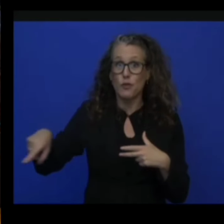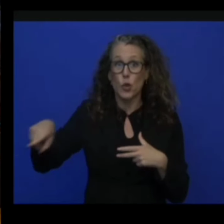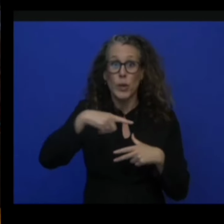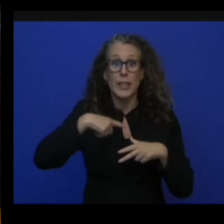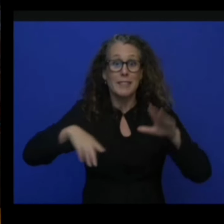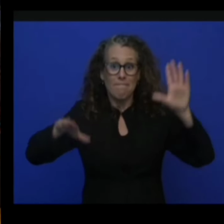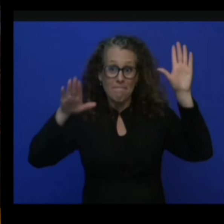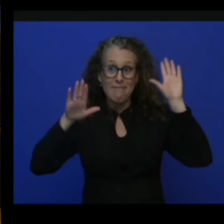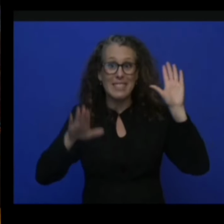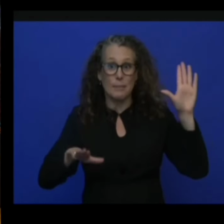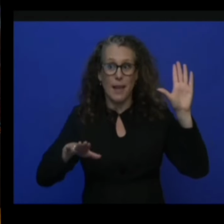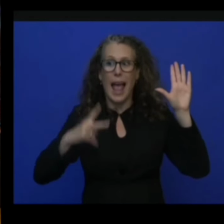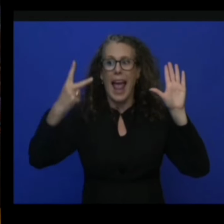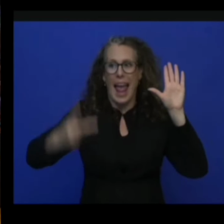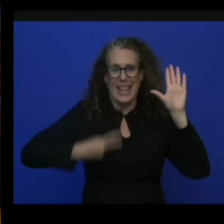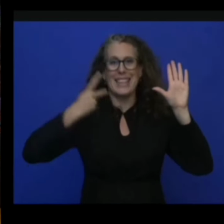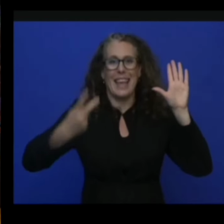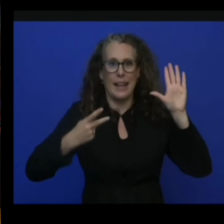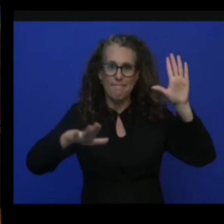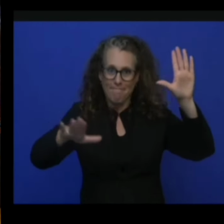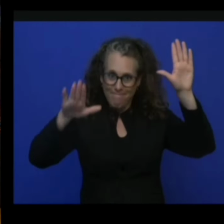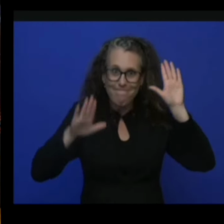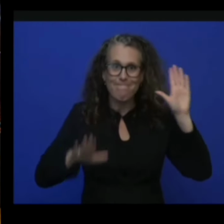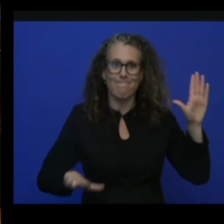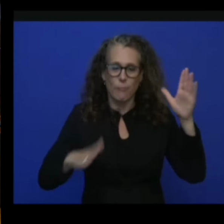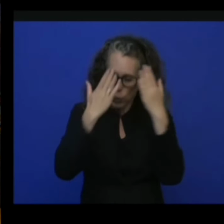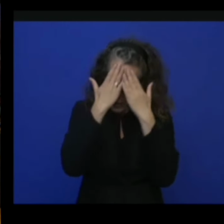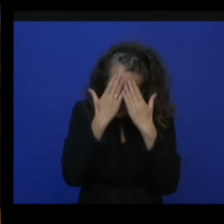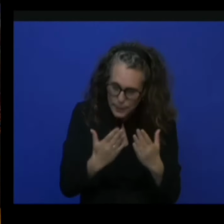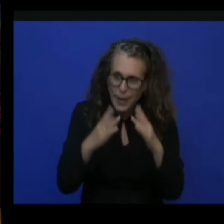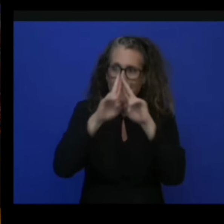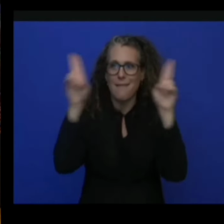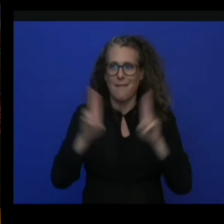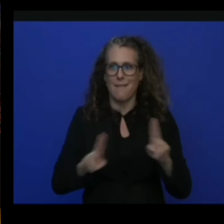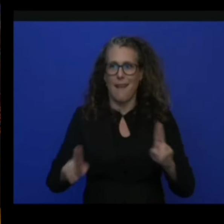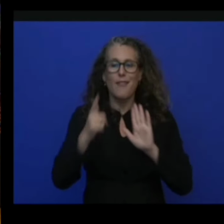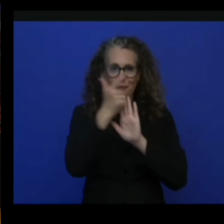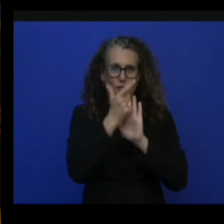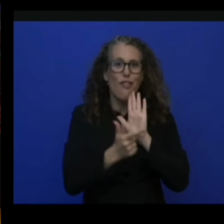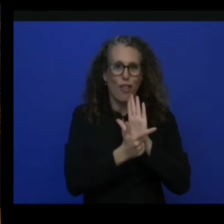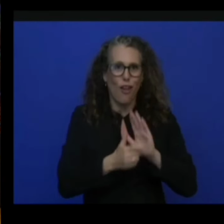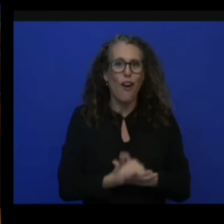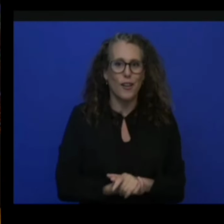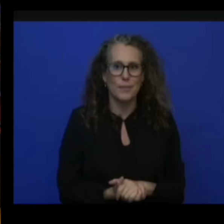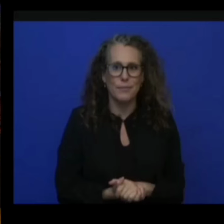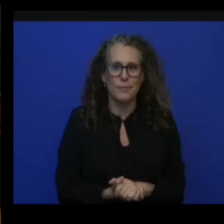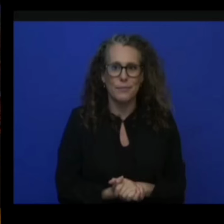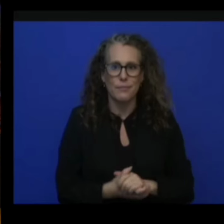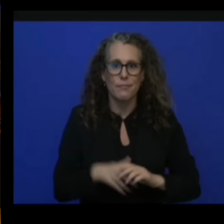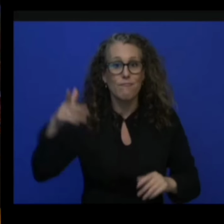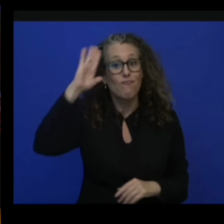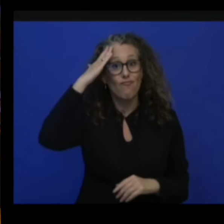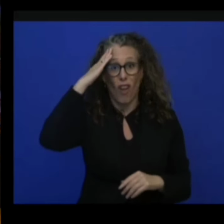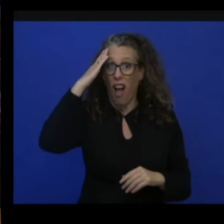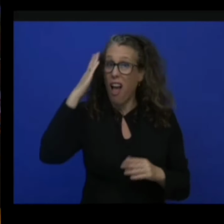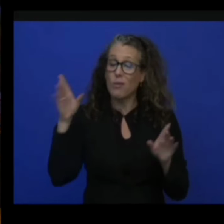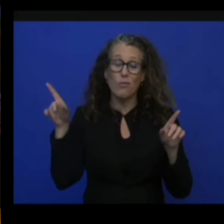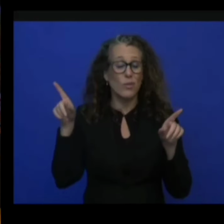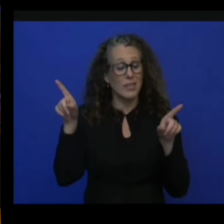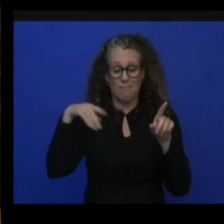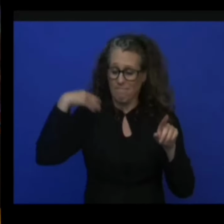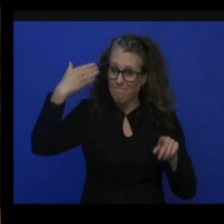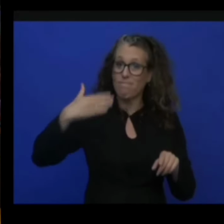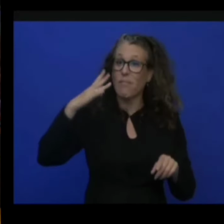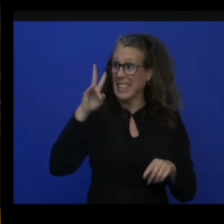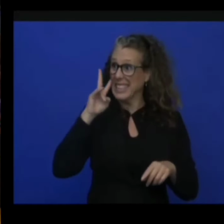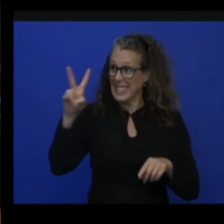upholding international law. Ireland will consistently call out violations of international law wherever we see